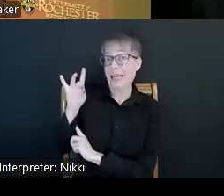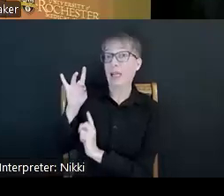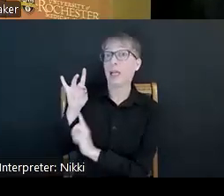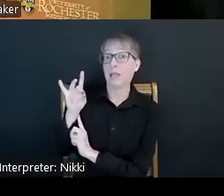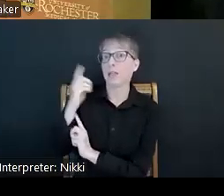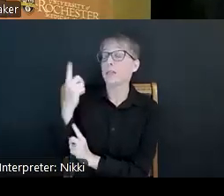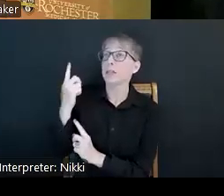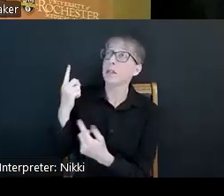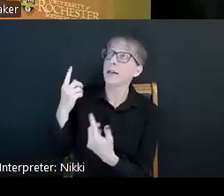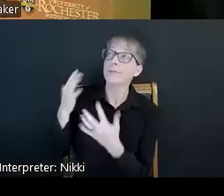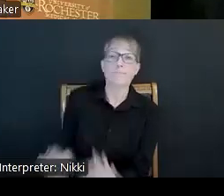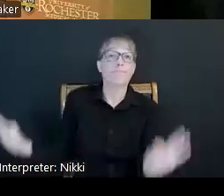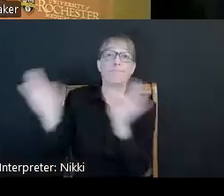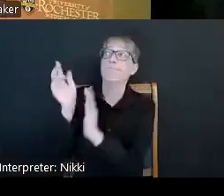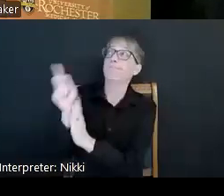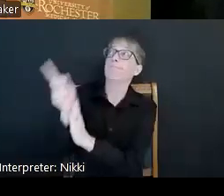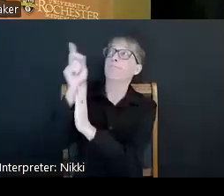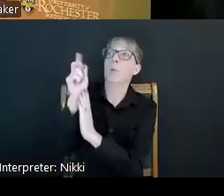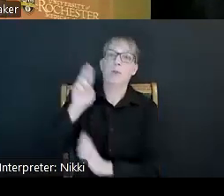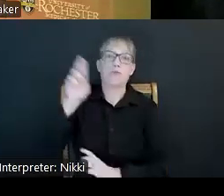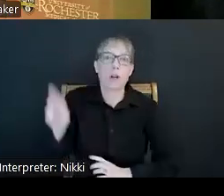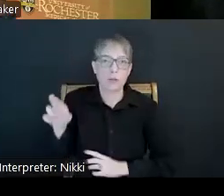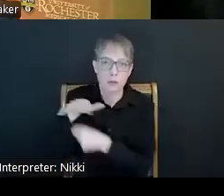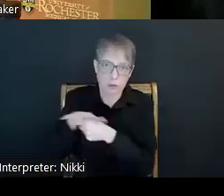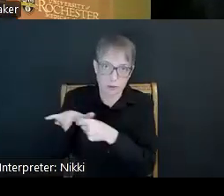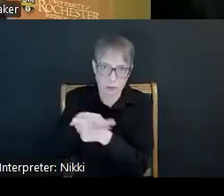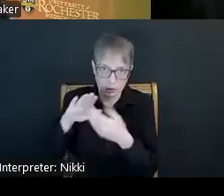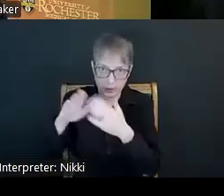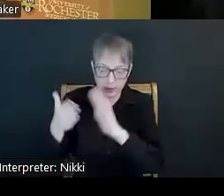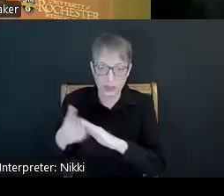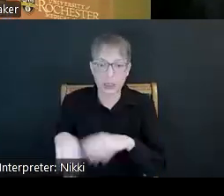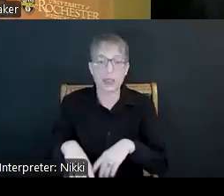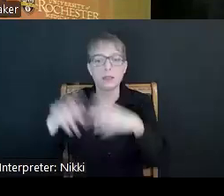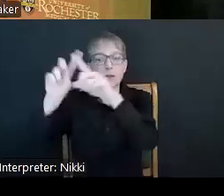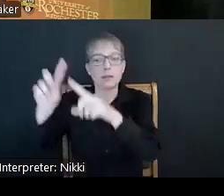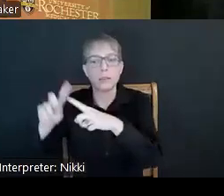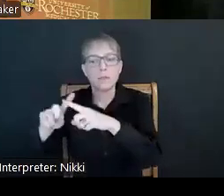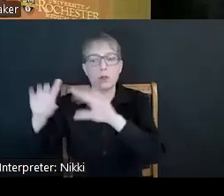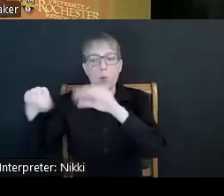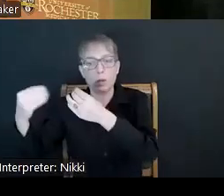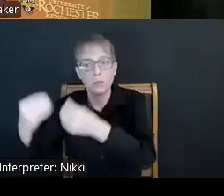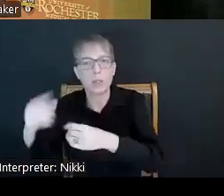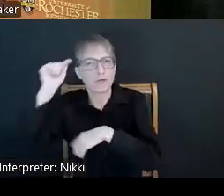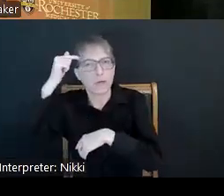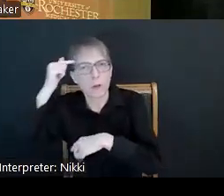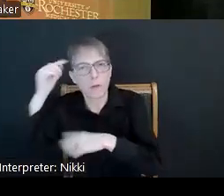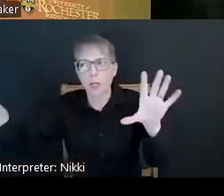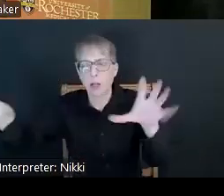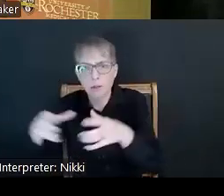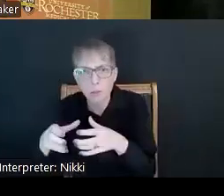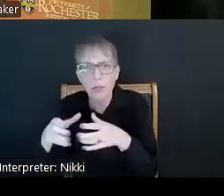where county and city and suburban governments came together in a huge push for racial justice that was